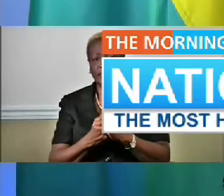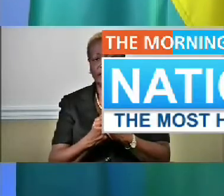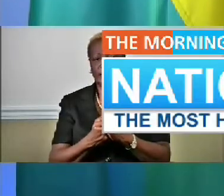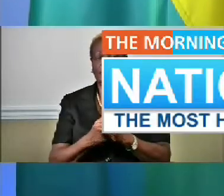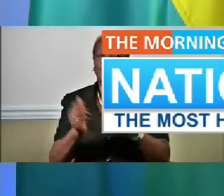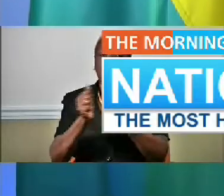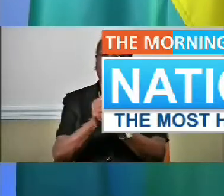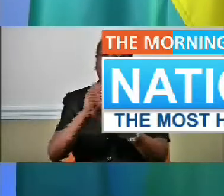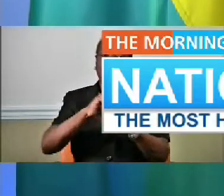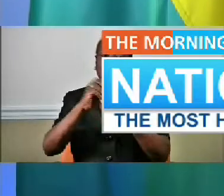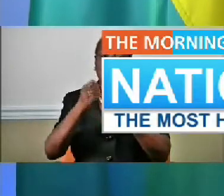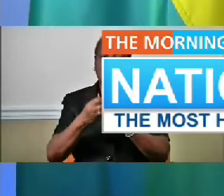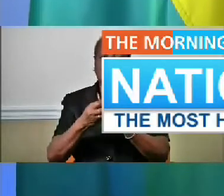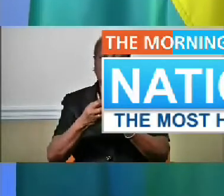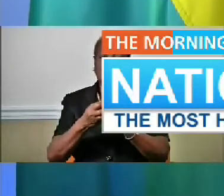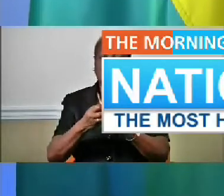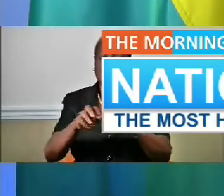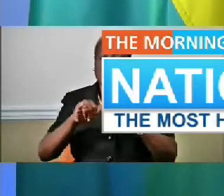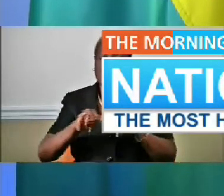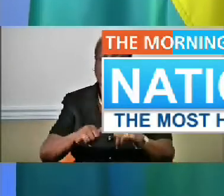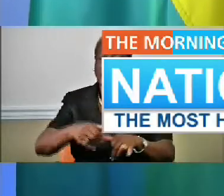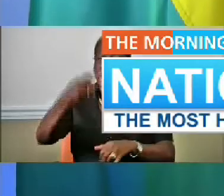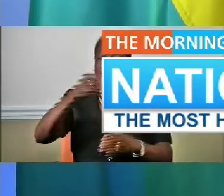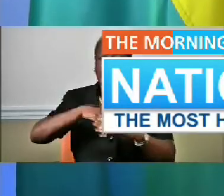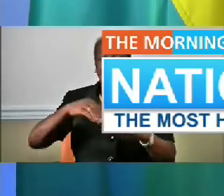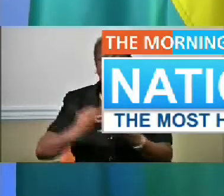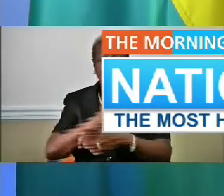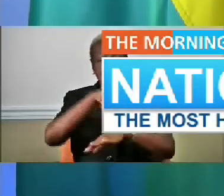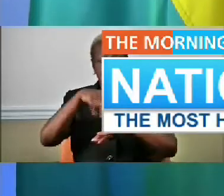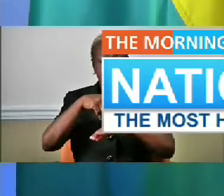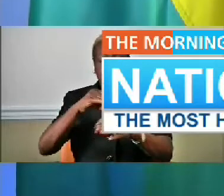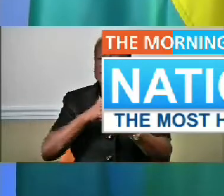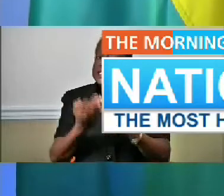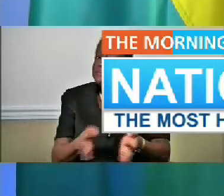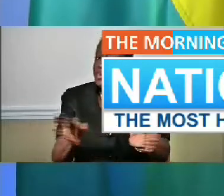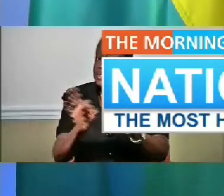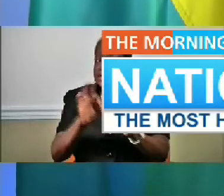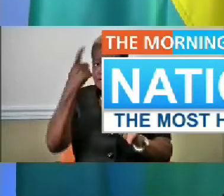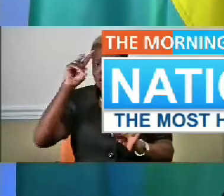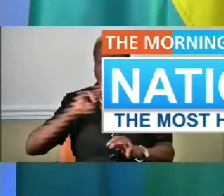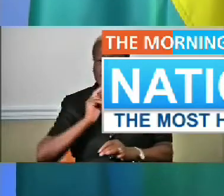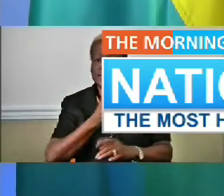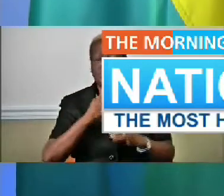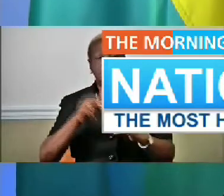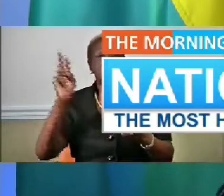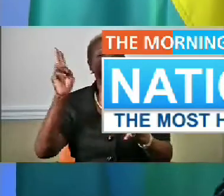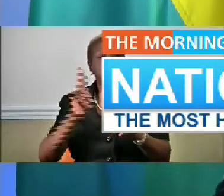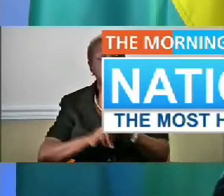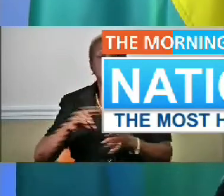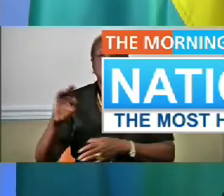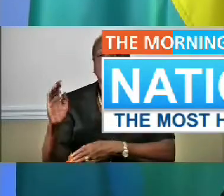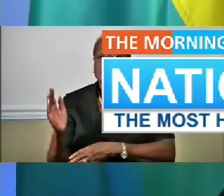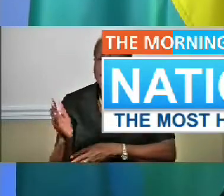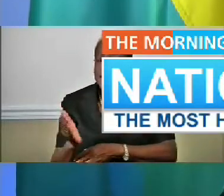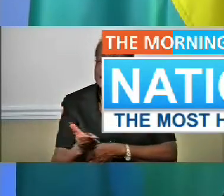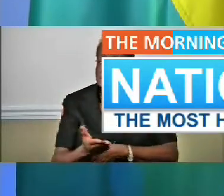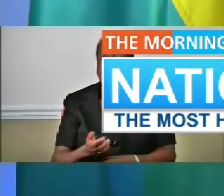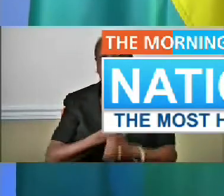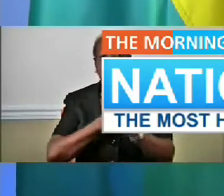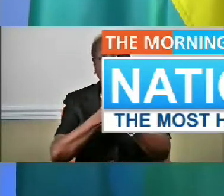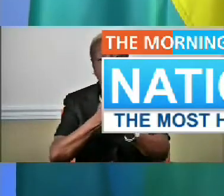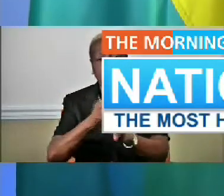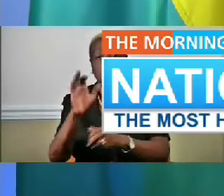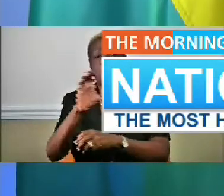With the numbers remaining high in New Providence, it is important for us to recommit to following the